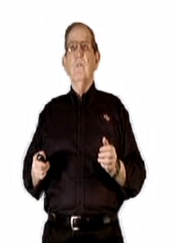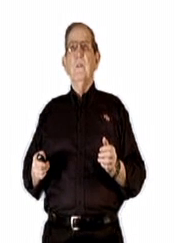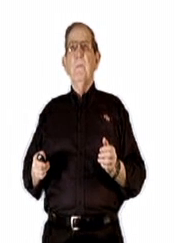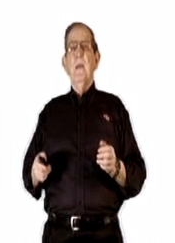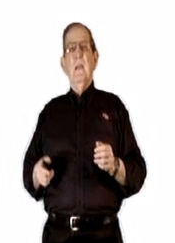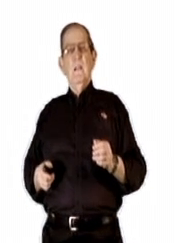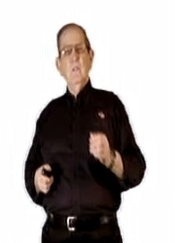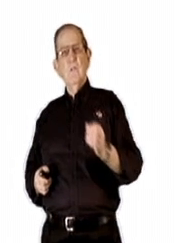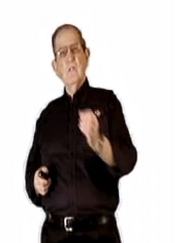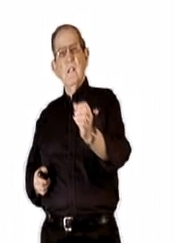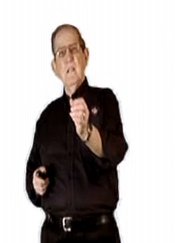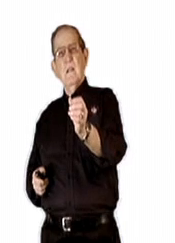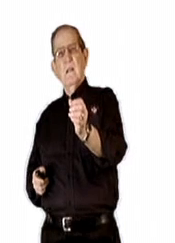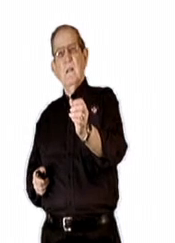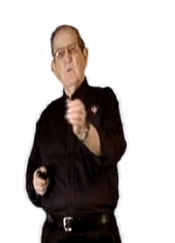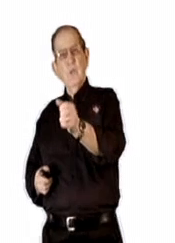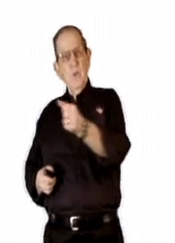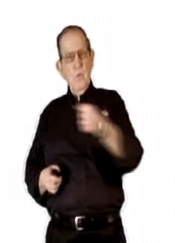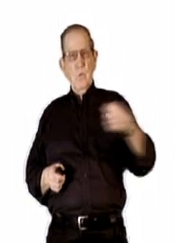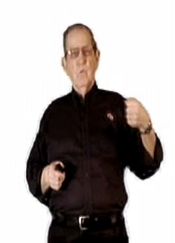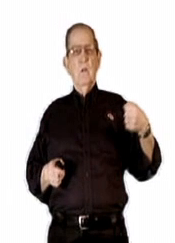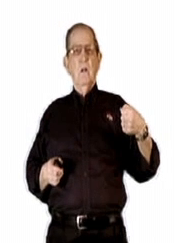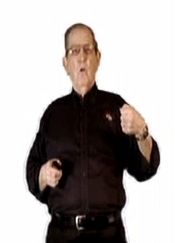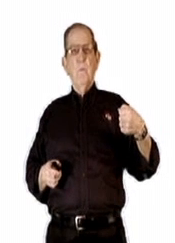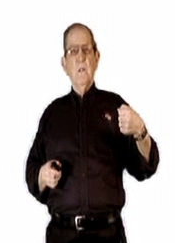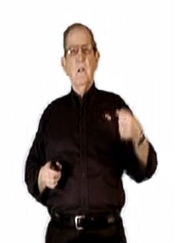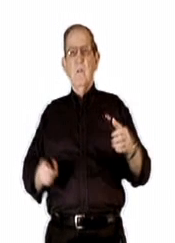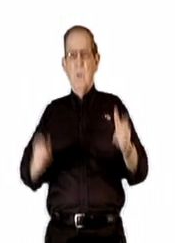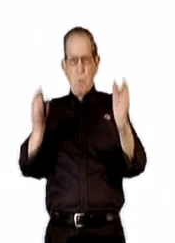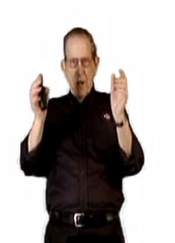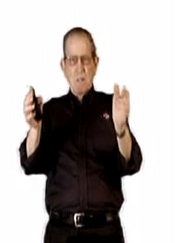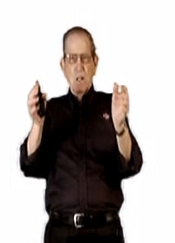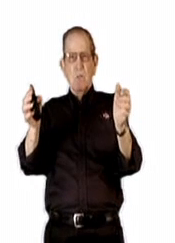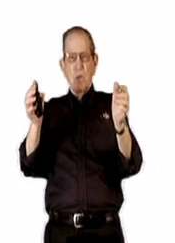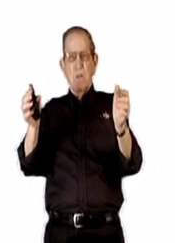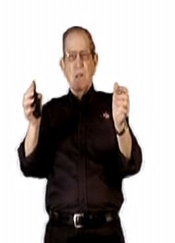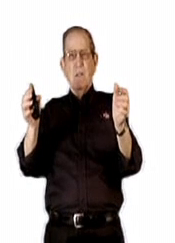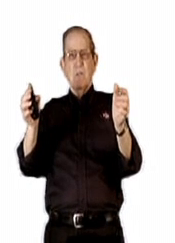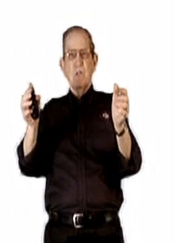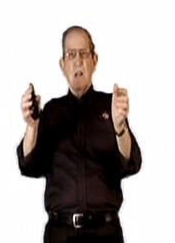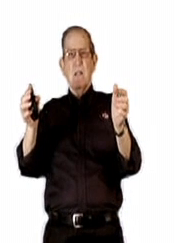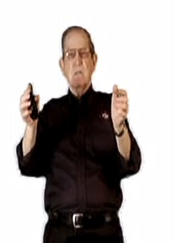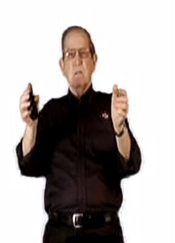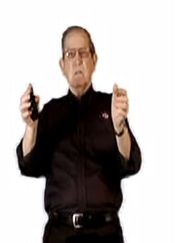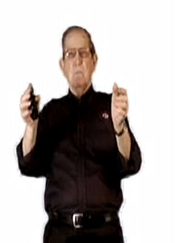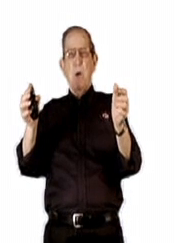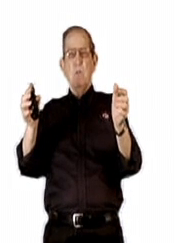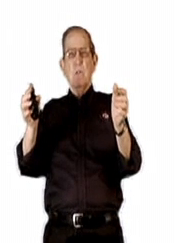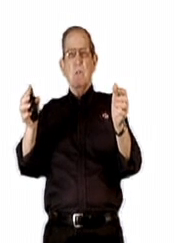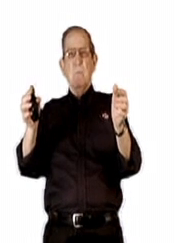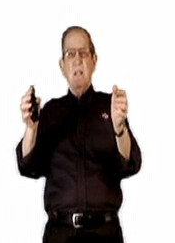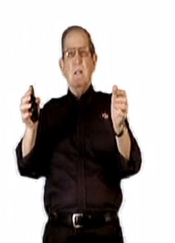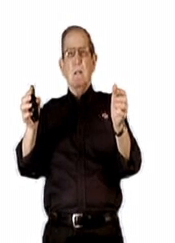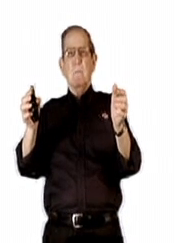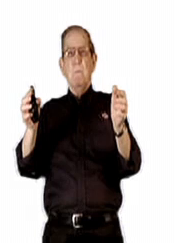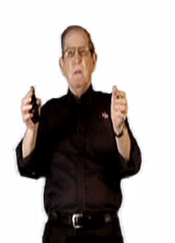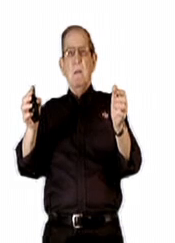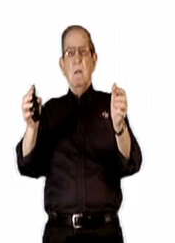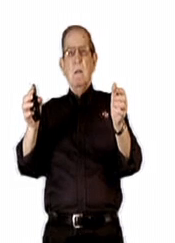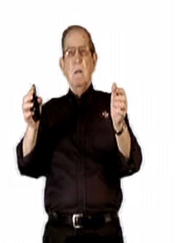on it, and usually when you open the cover up, right there, you're in the energized components